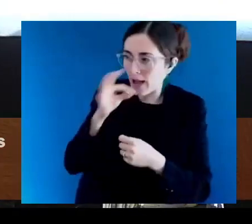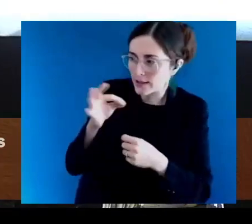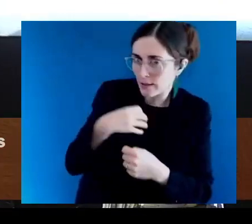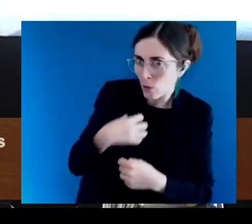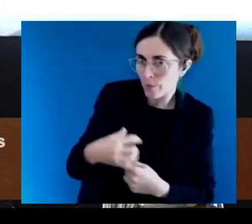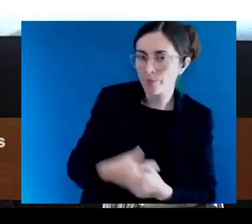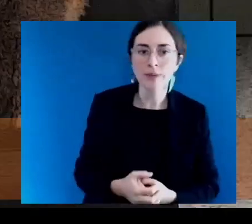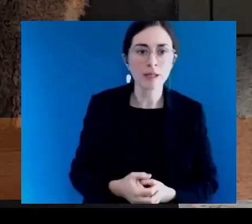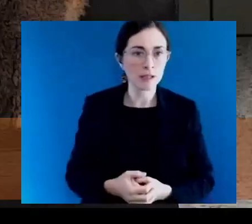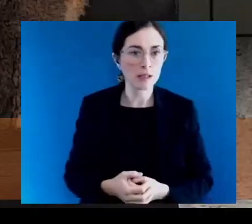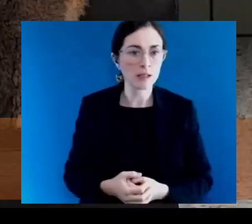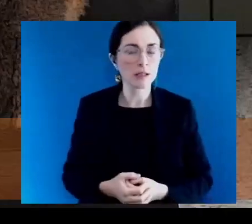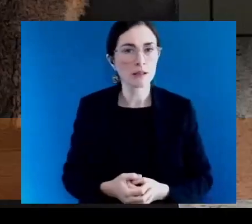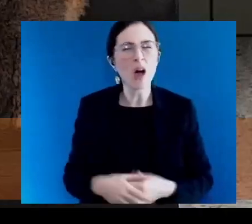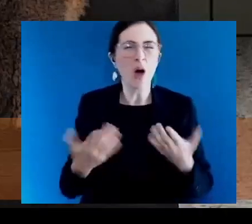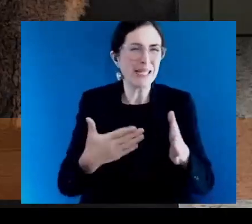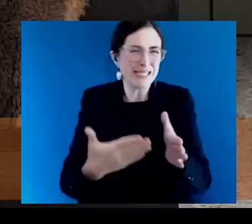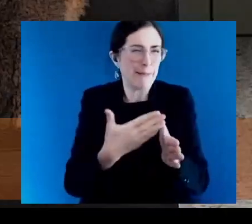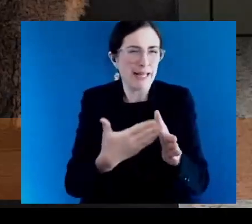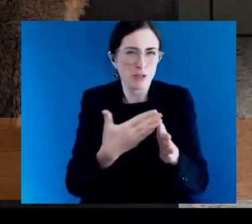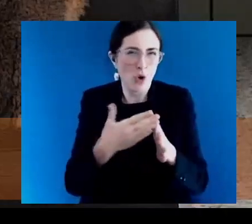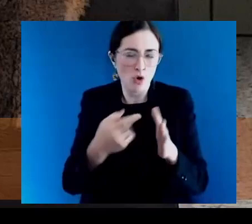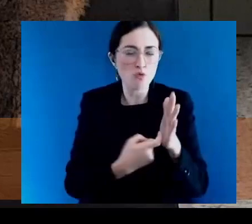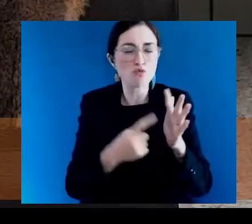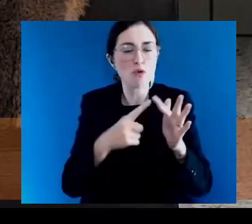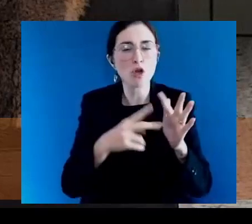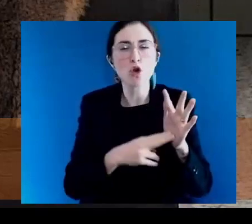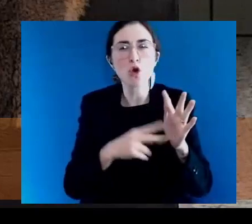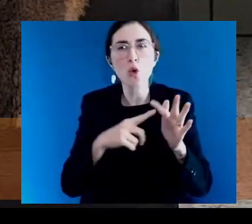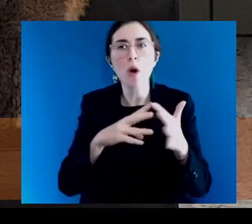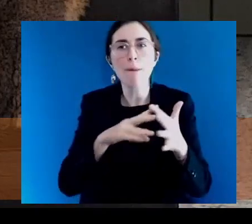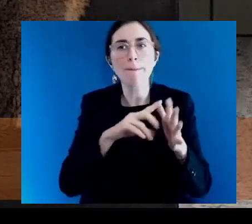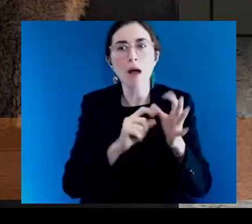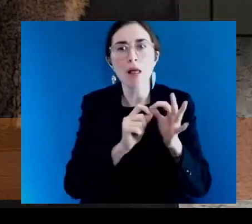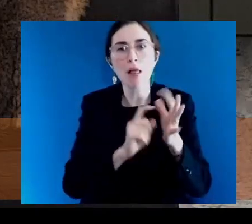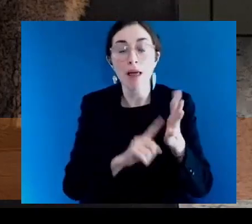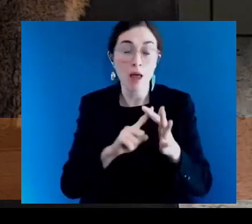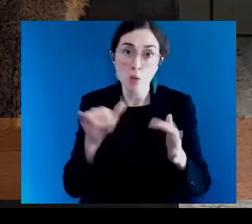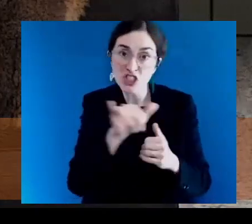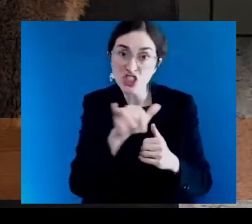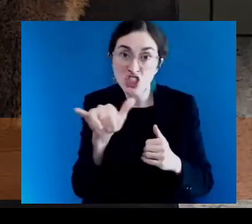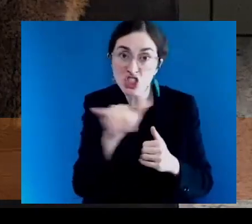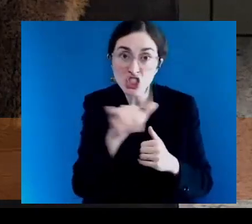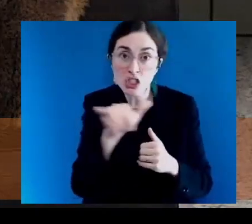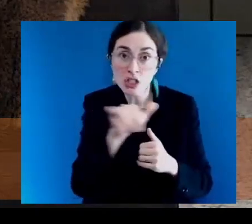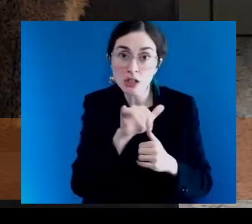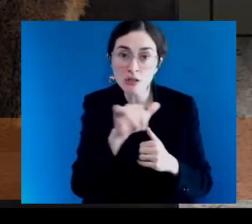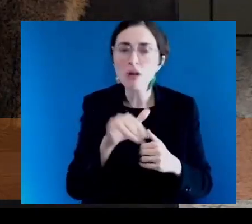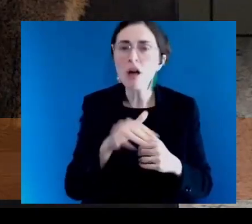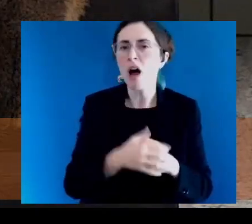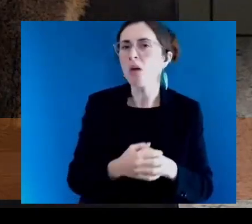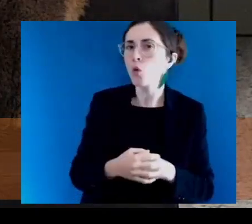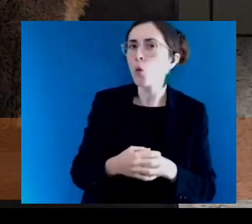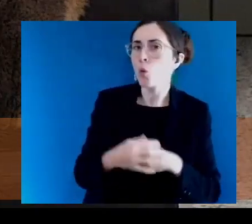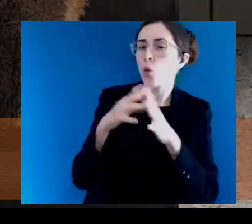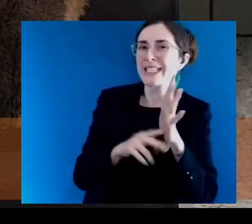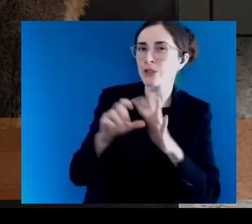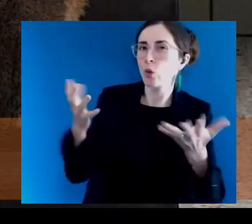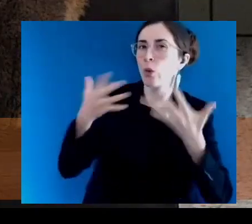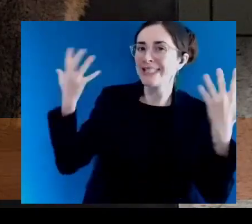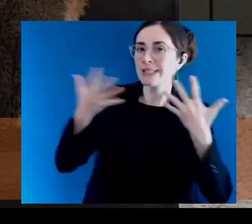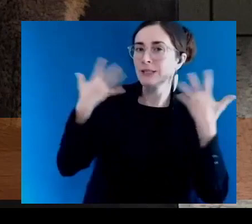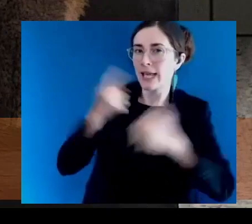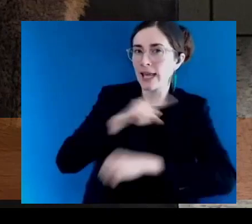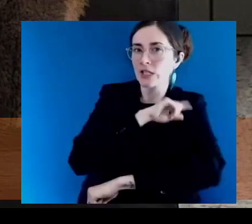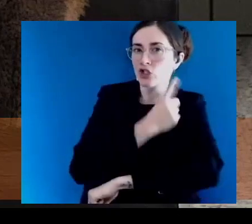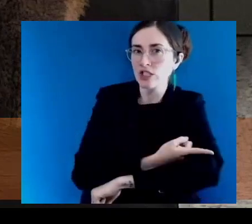Depends on the renewable, because we're talking about a number of solar, wind. Say wind. Yeah, well, there are. I think wind